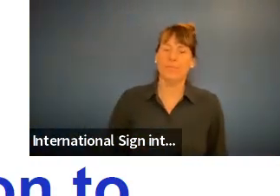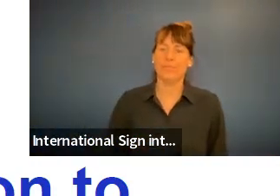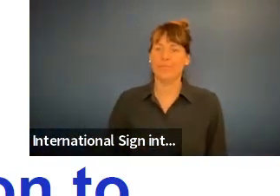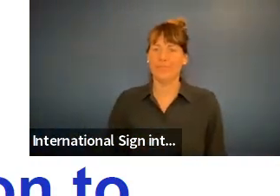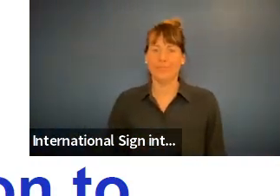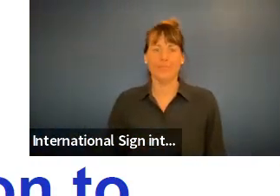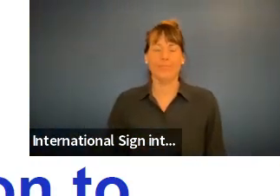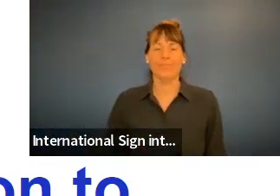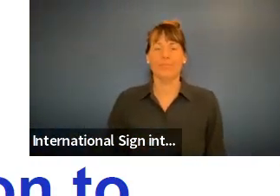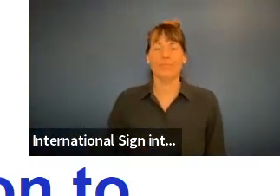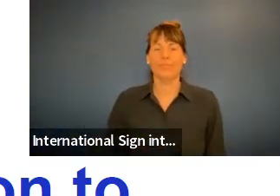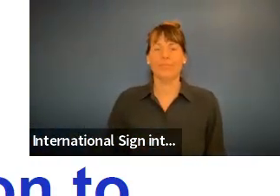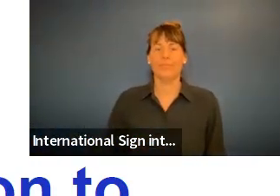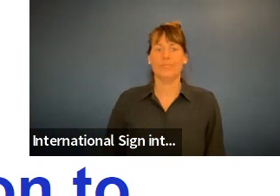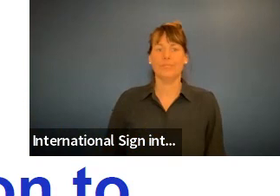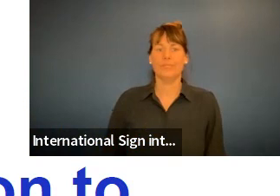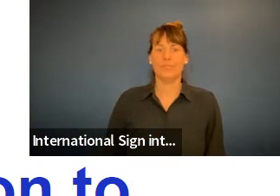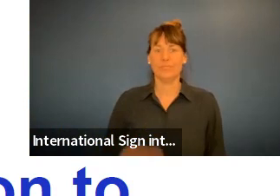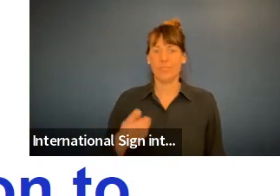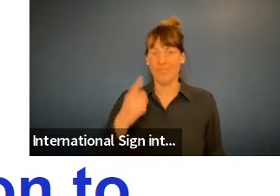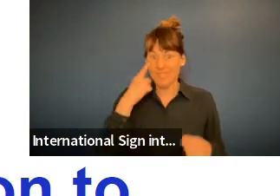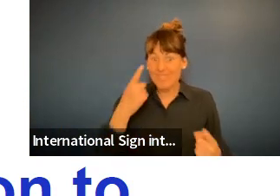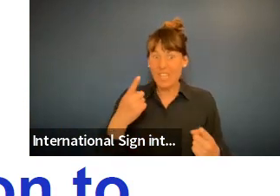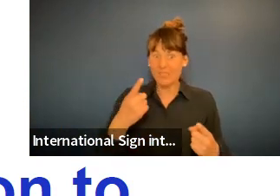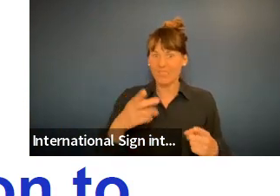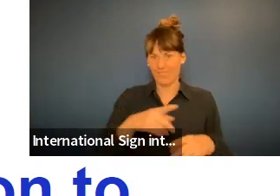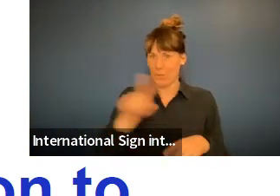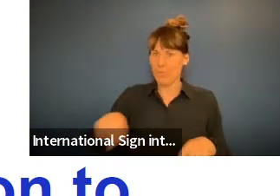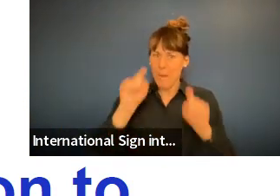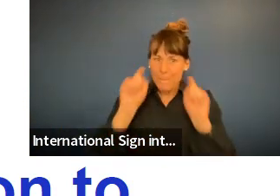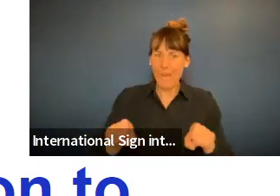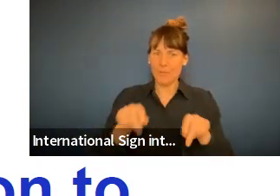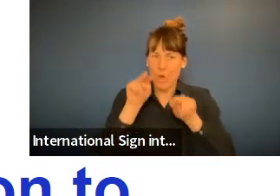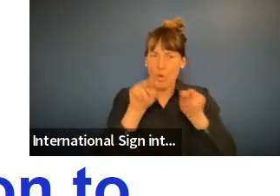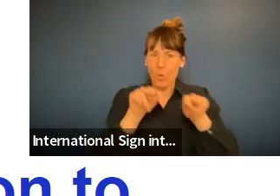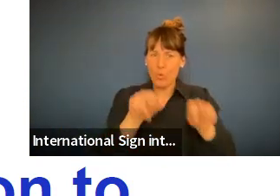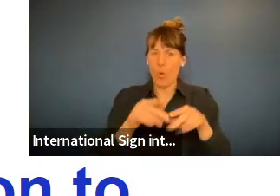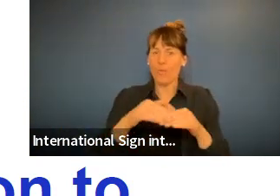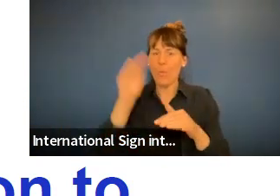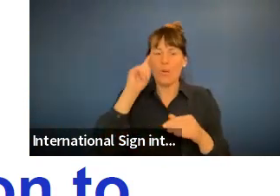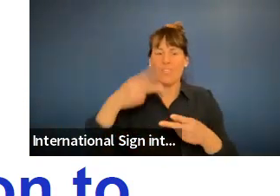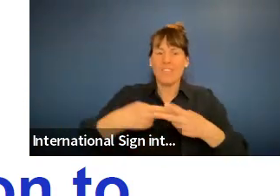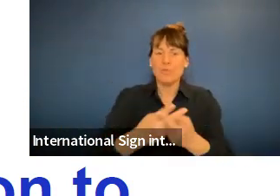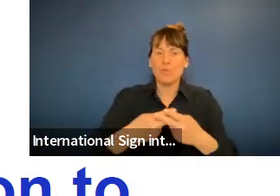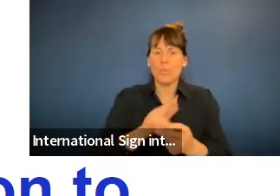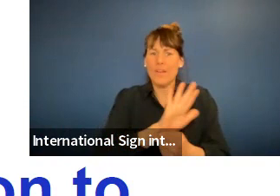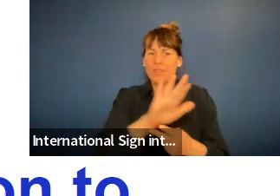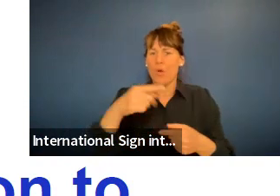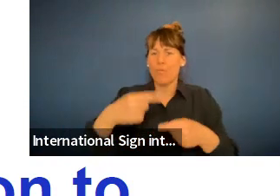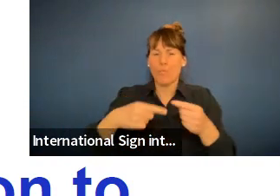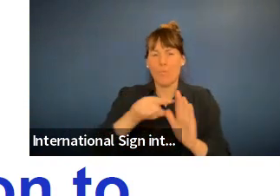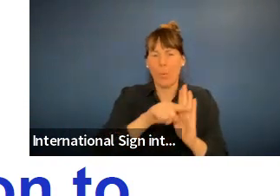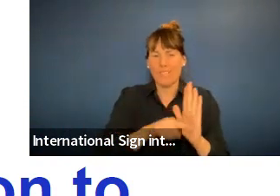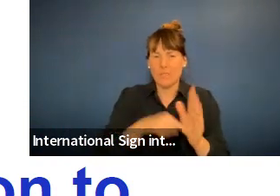social health protection. So social health protection can involve social health insurance or national tax financed health